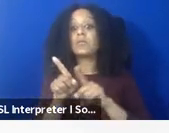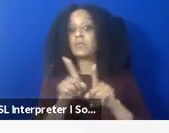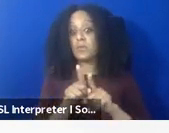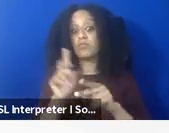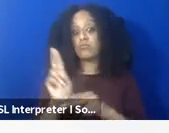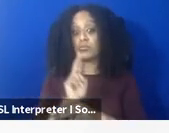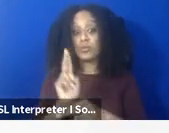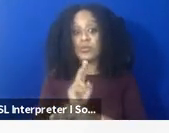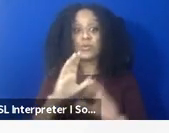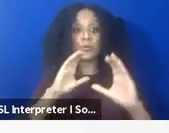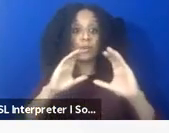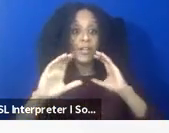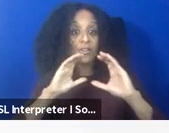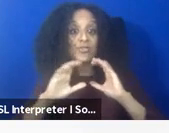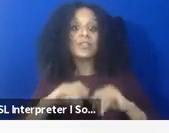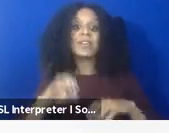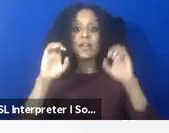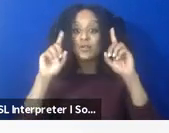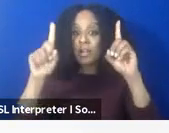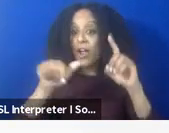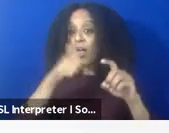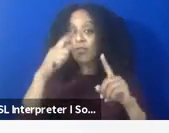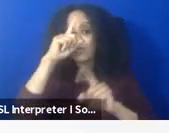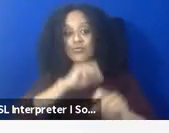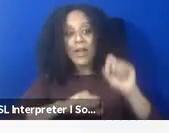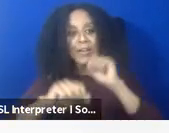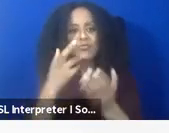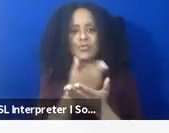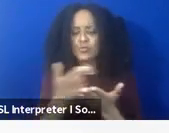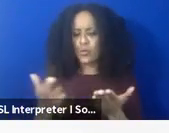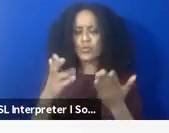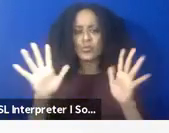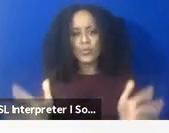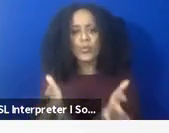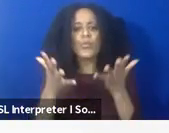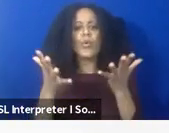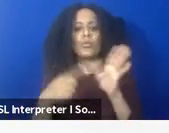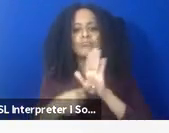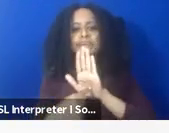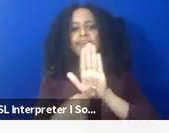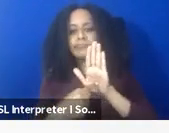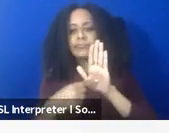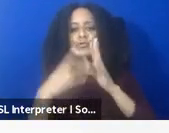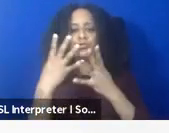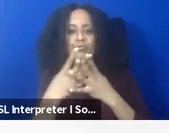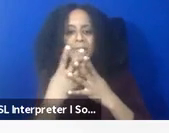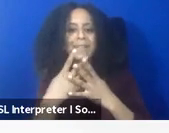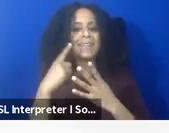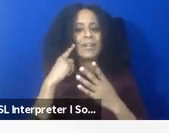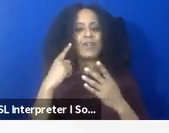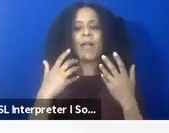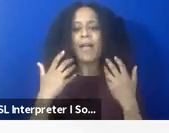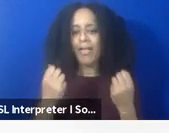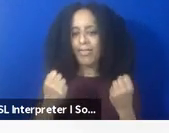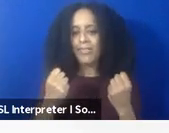communication, education, and other strategies and resources for promoting screening for ear health conditions and for